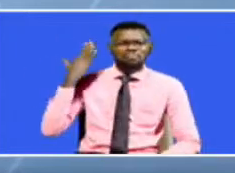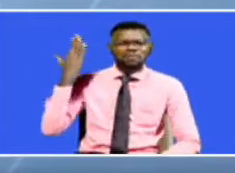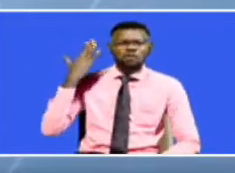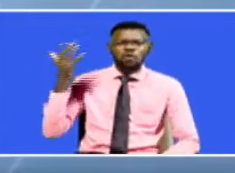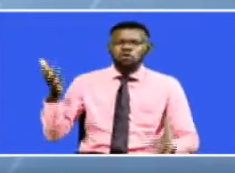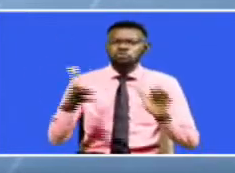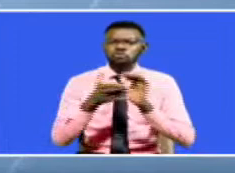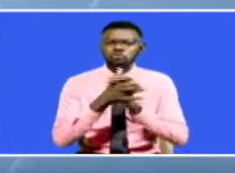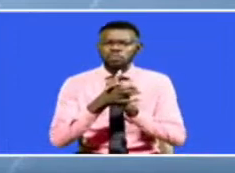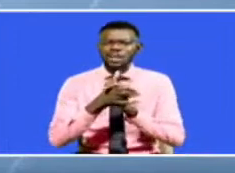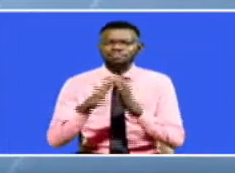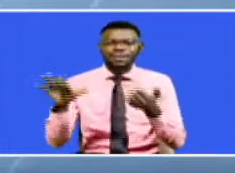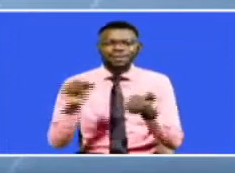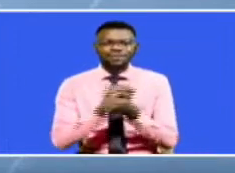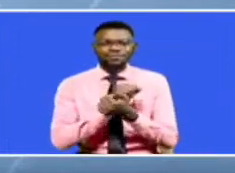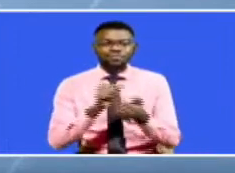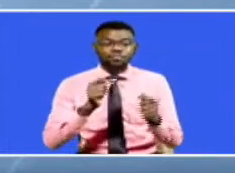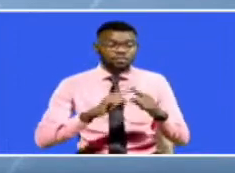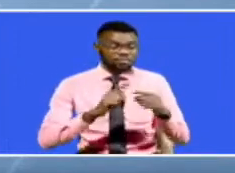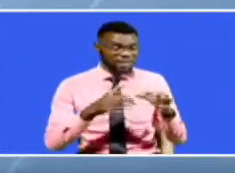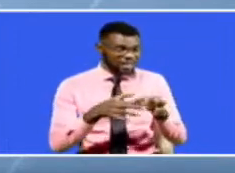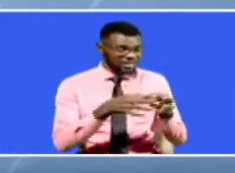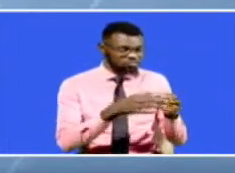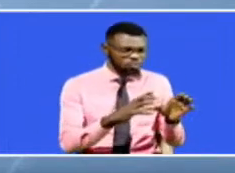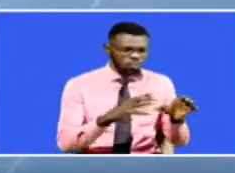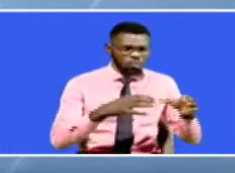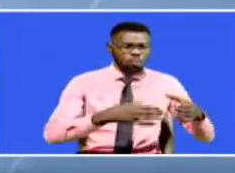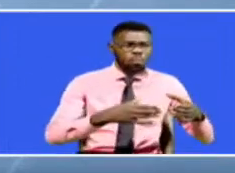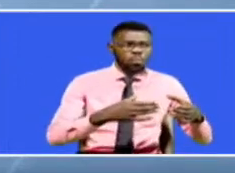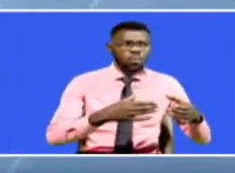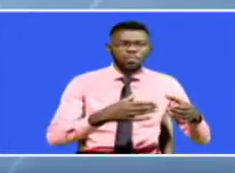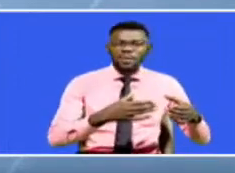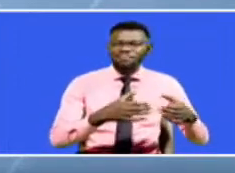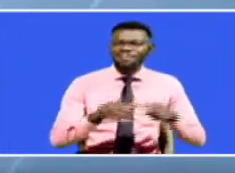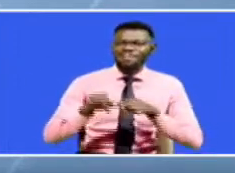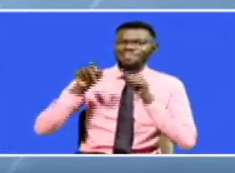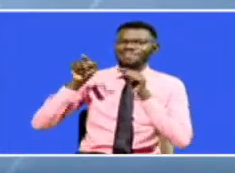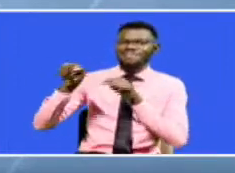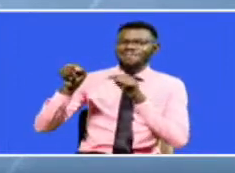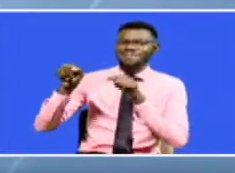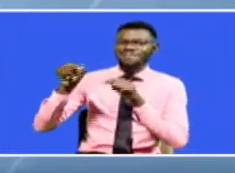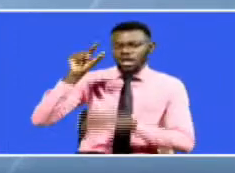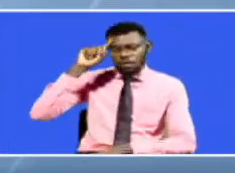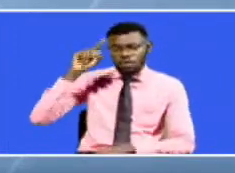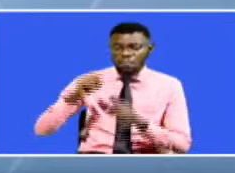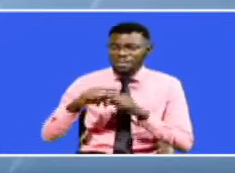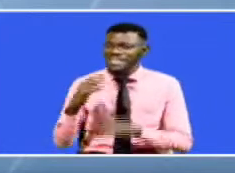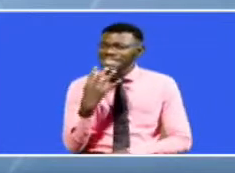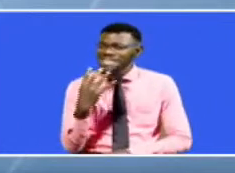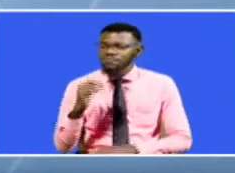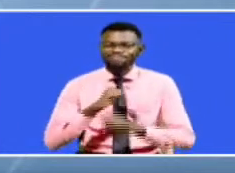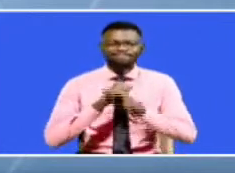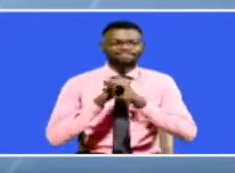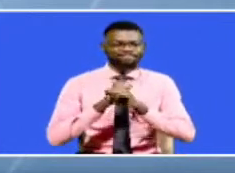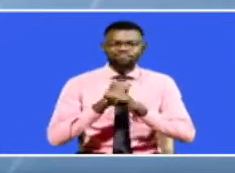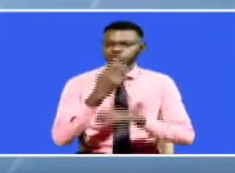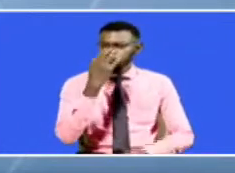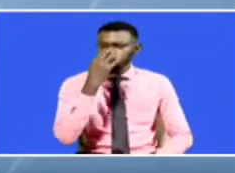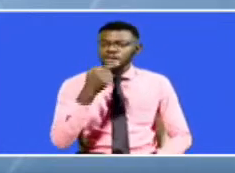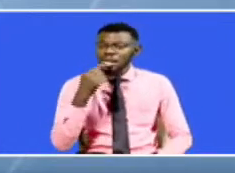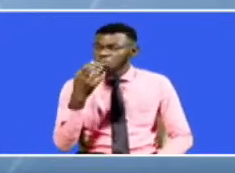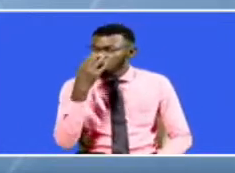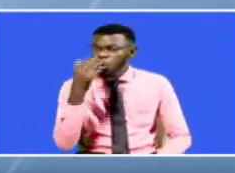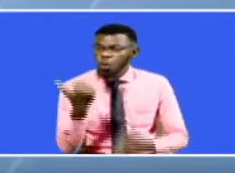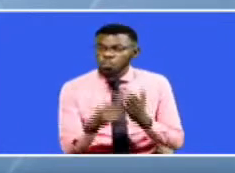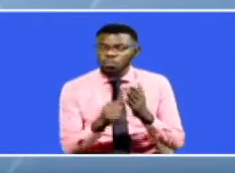despite criticism by the opposition Azimio leaders, as he defended President William Ruto from any blame. He was addressing members of